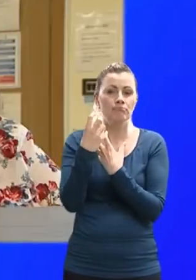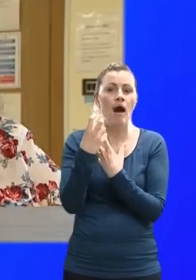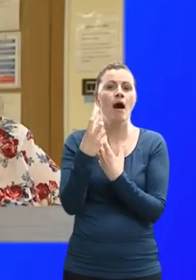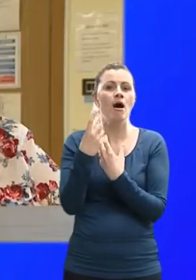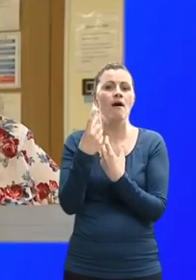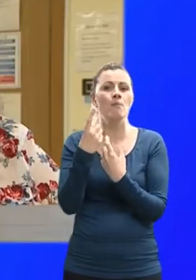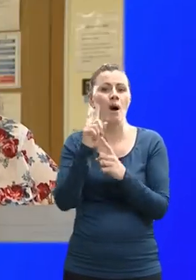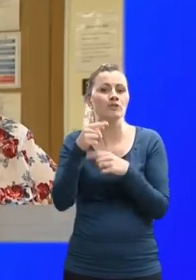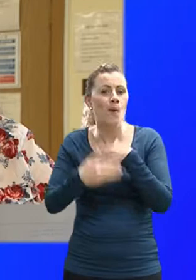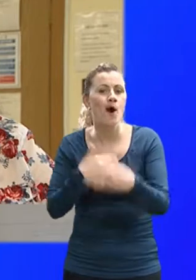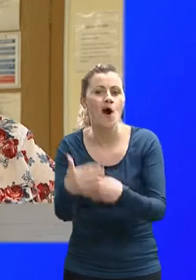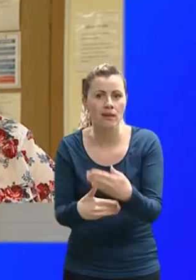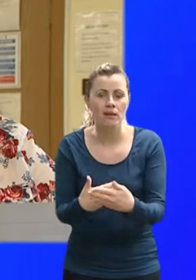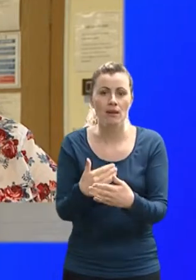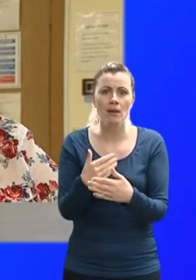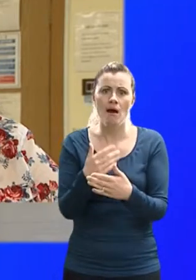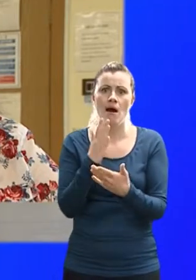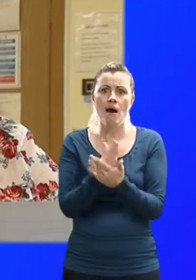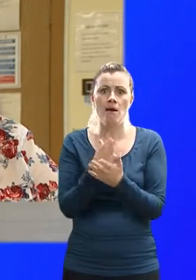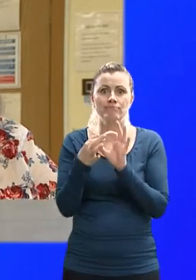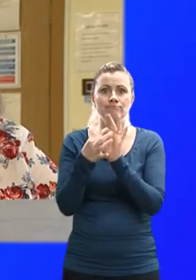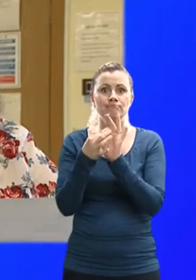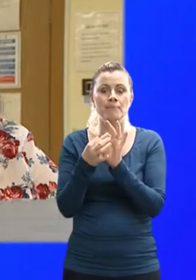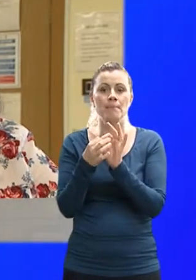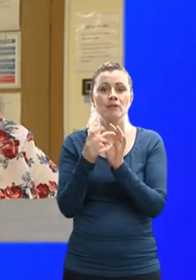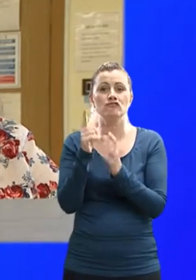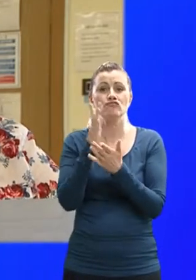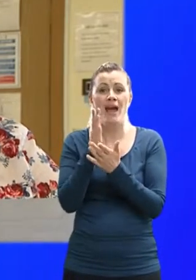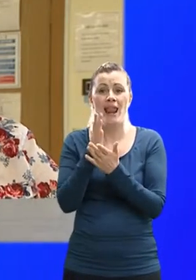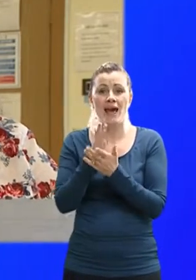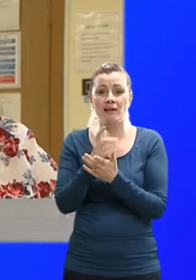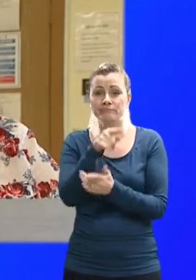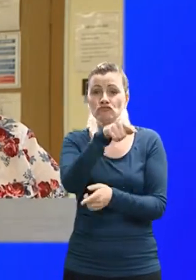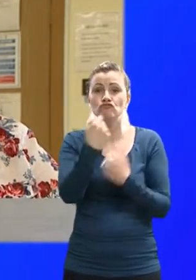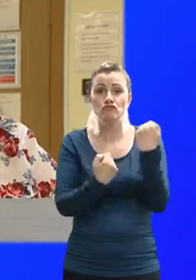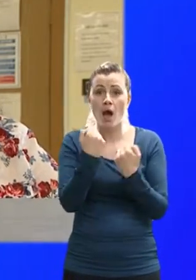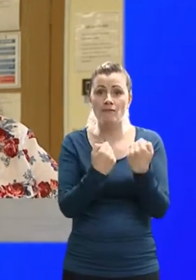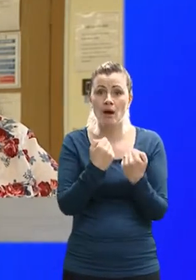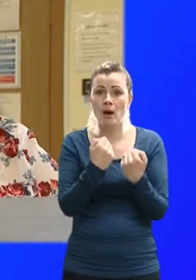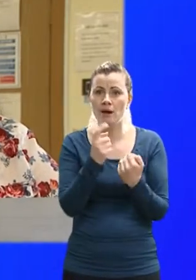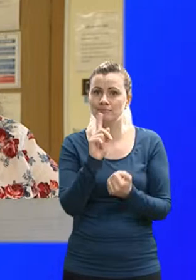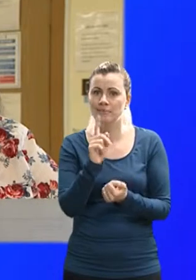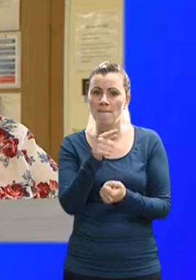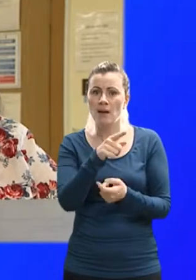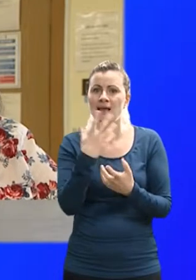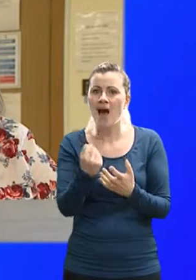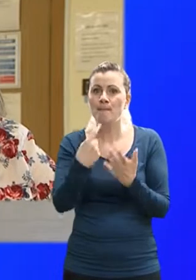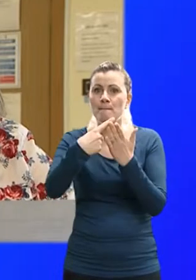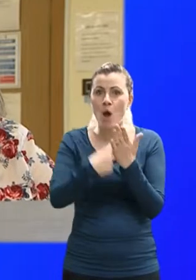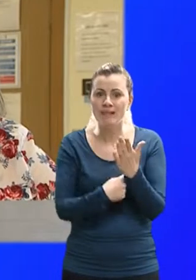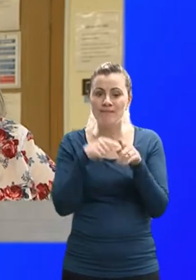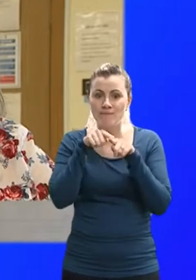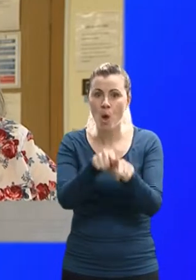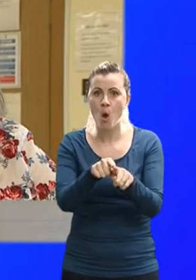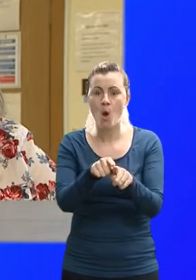meeting, and I think that they've also at least coordinated so that